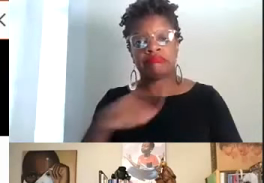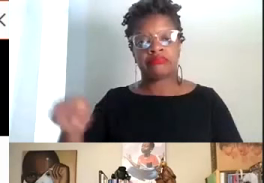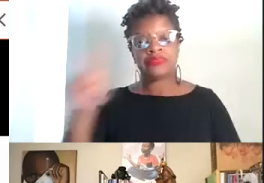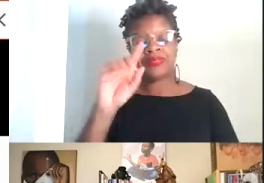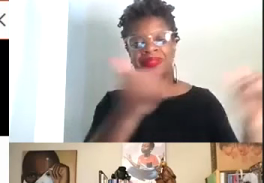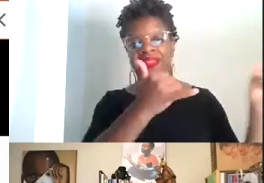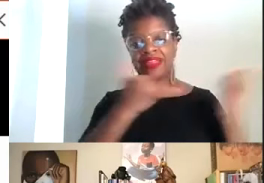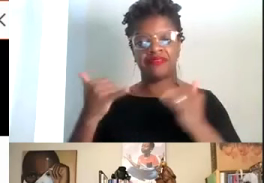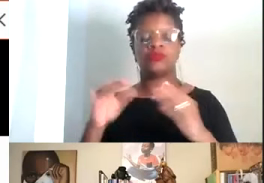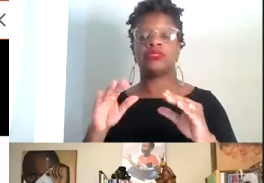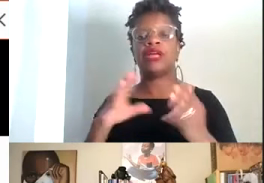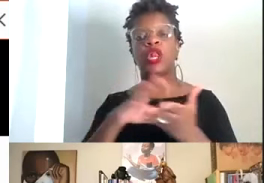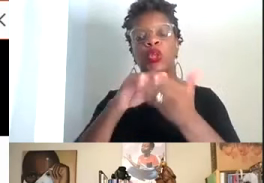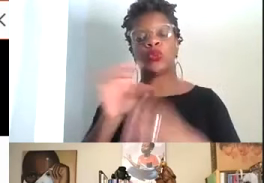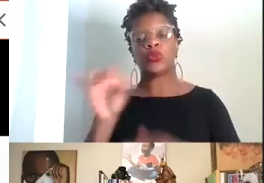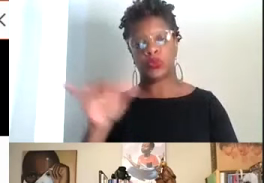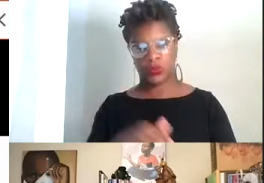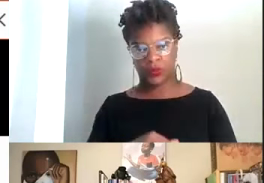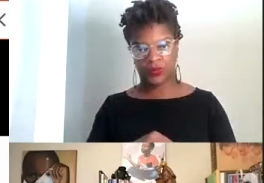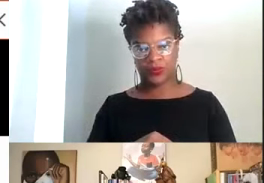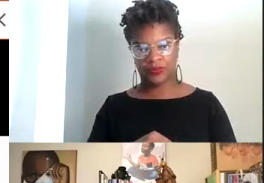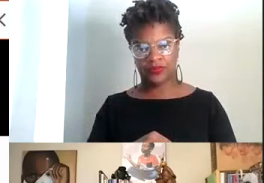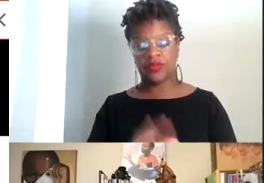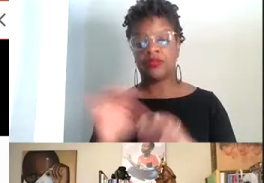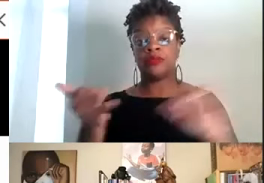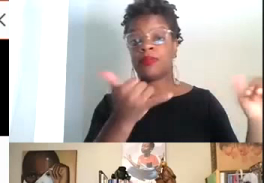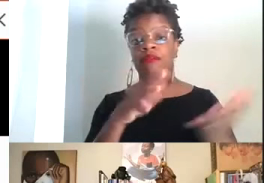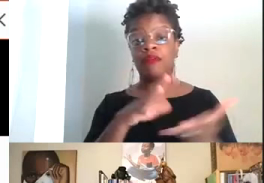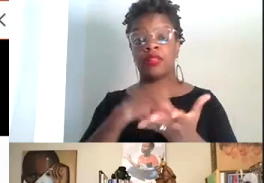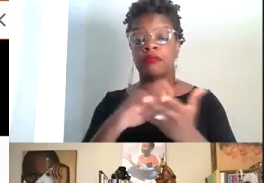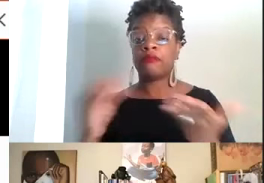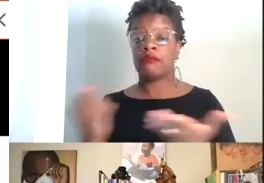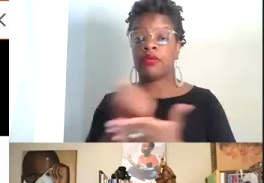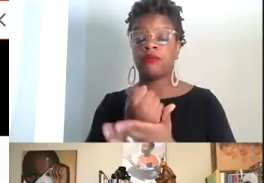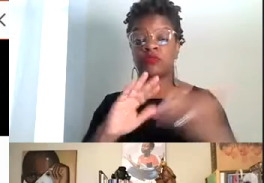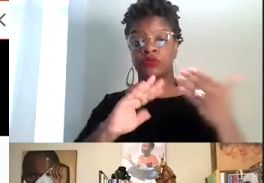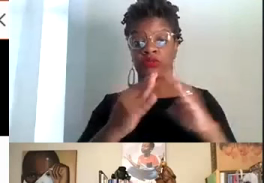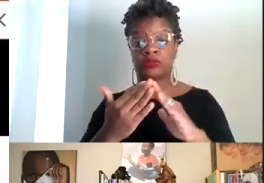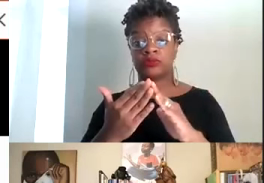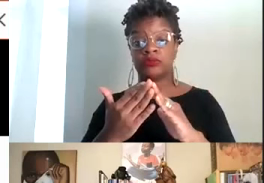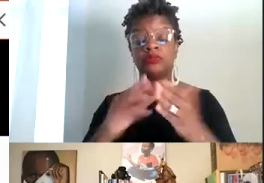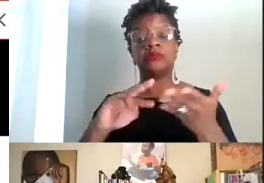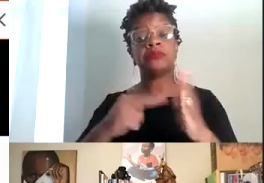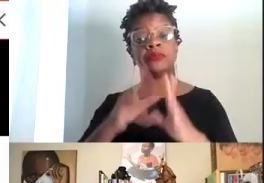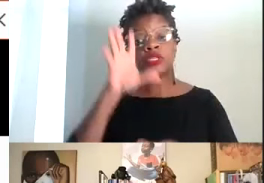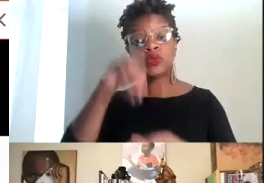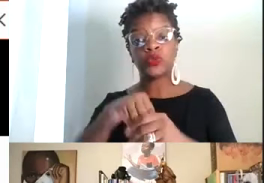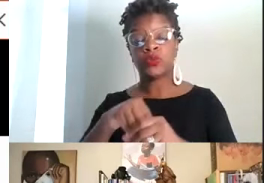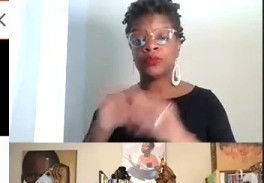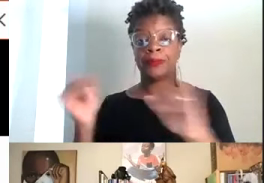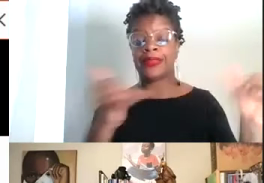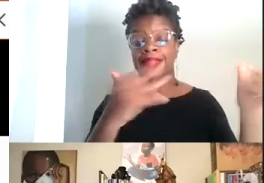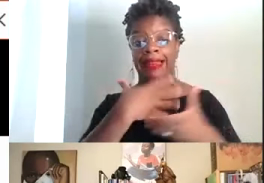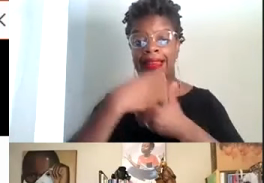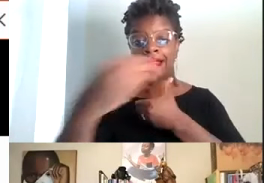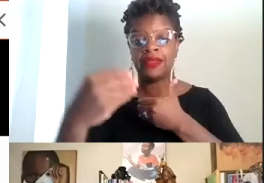in education. So playful learning opportunities for our community include things like recess, brain